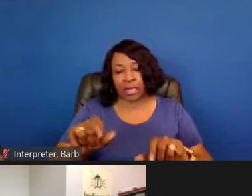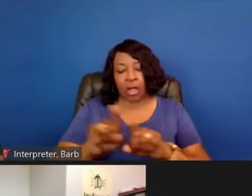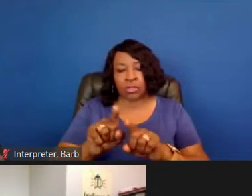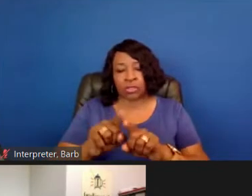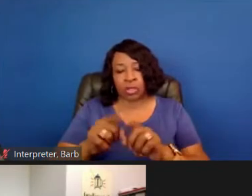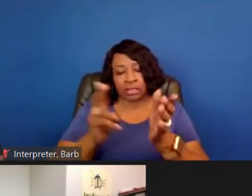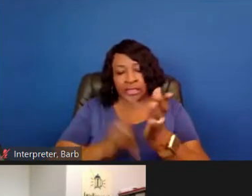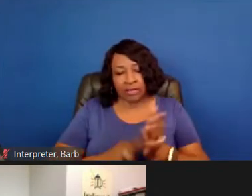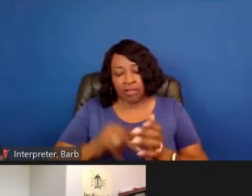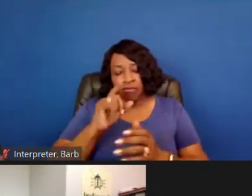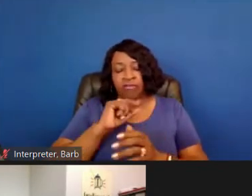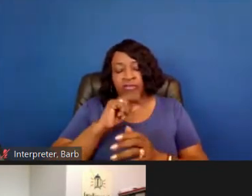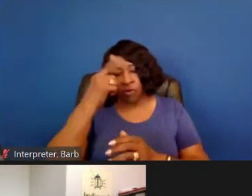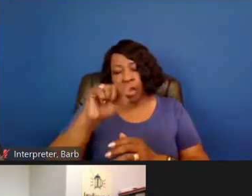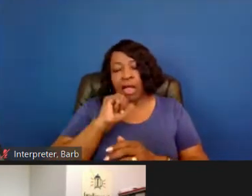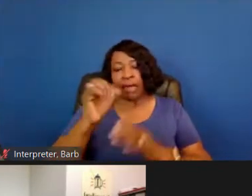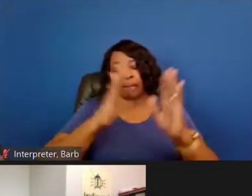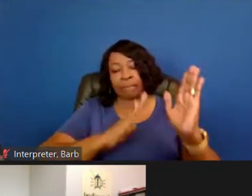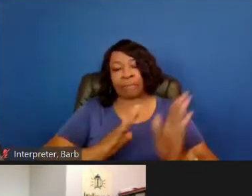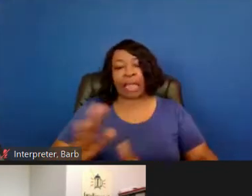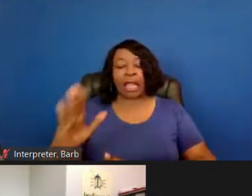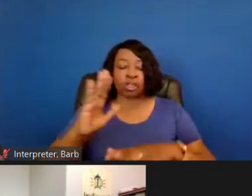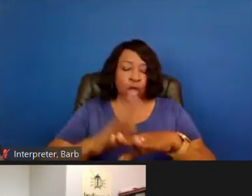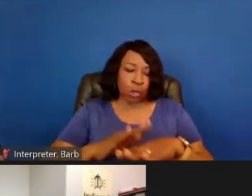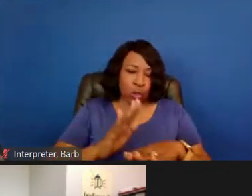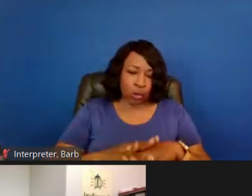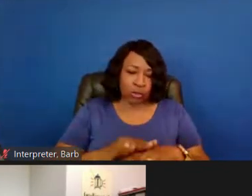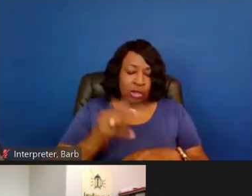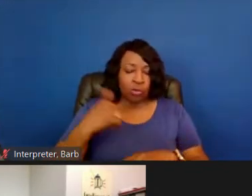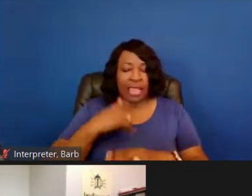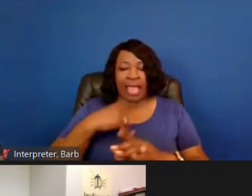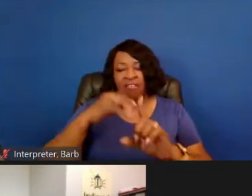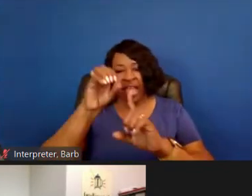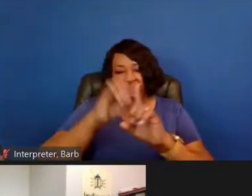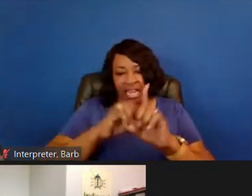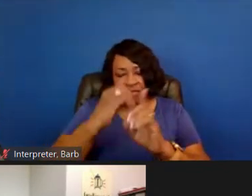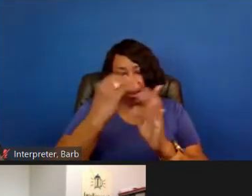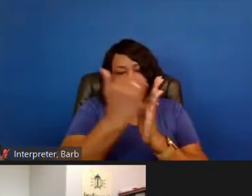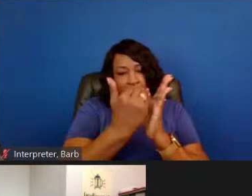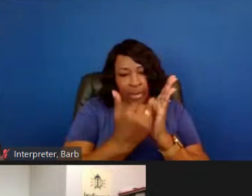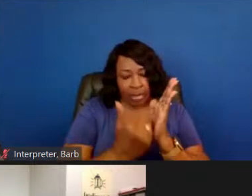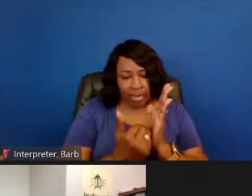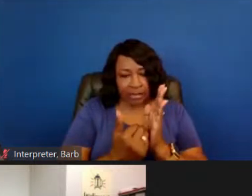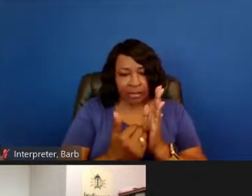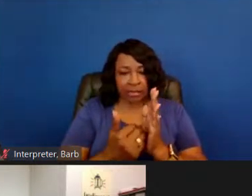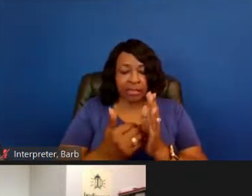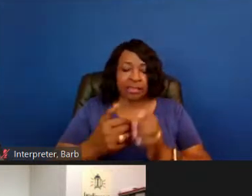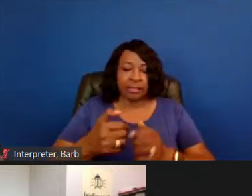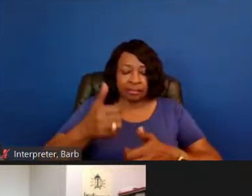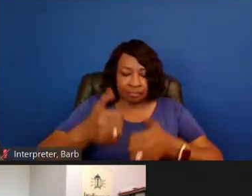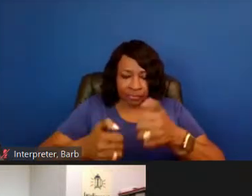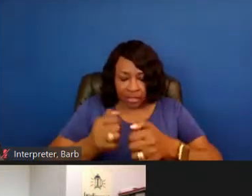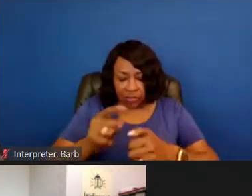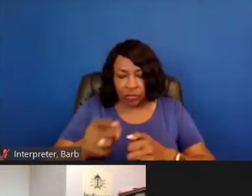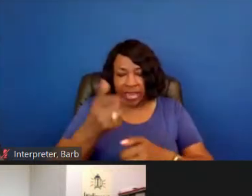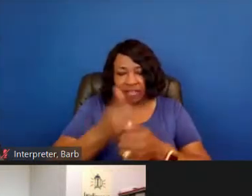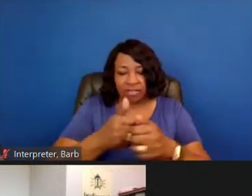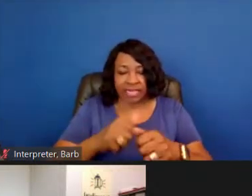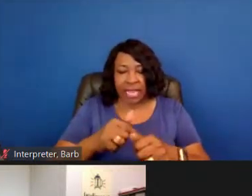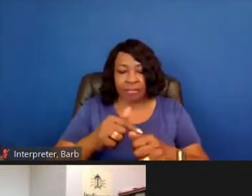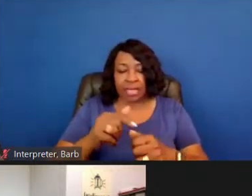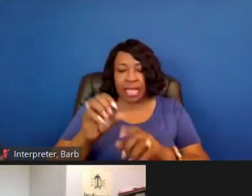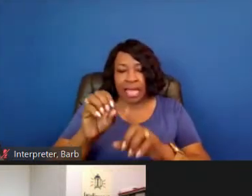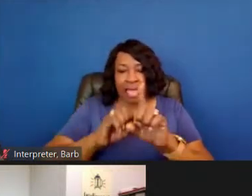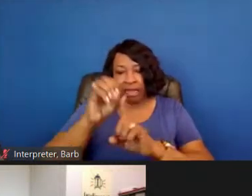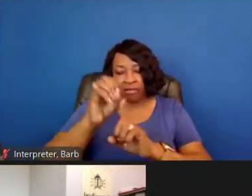unplanned alerts and things too that might affect you. We have an elevator list, so you'll just get a text every time an elevator goes up or down. All that stuff is